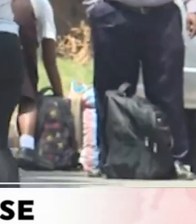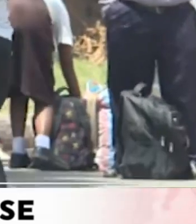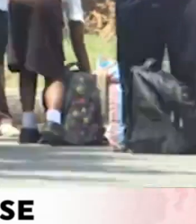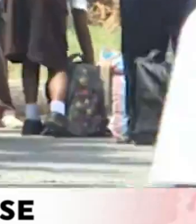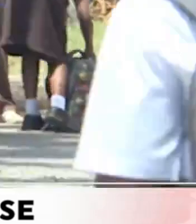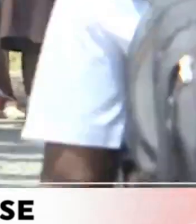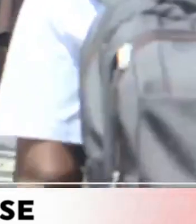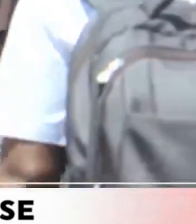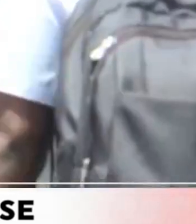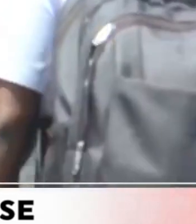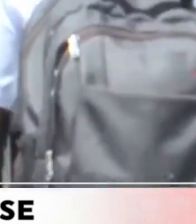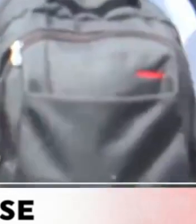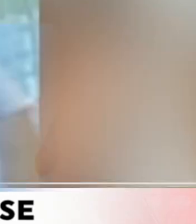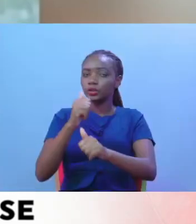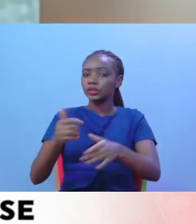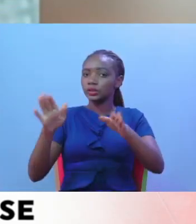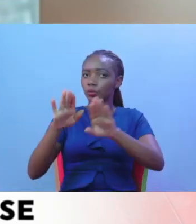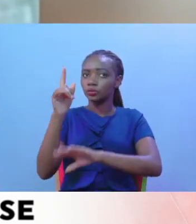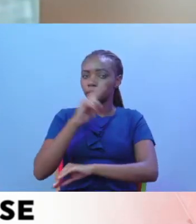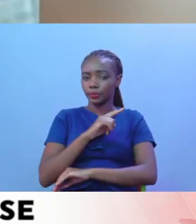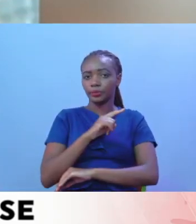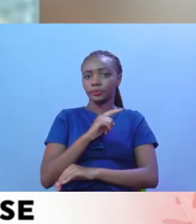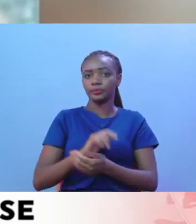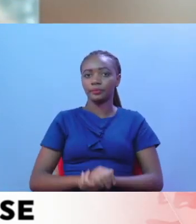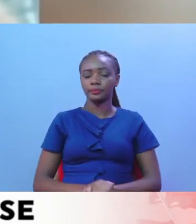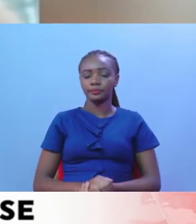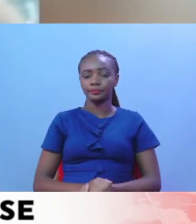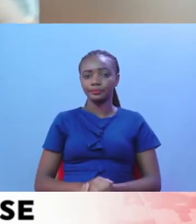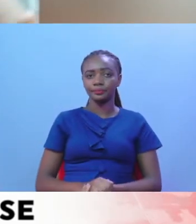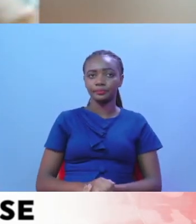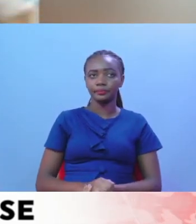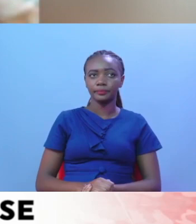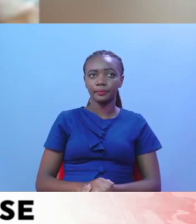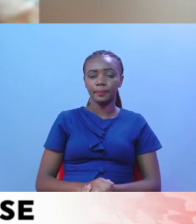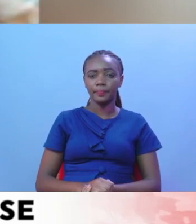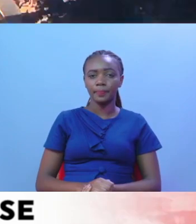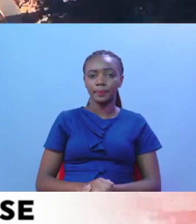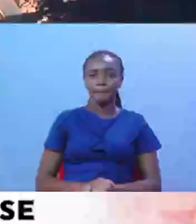the school that forced a temporary closure. Elizabeth Atieno, TV 47.